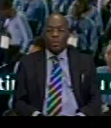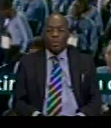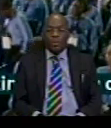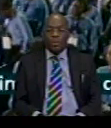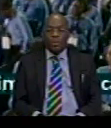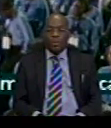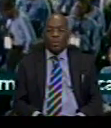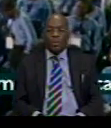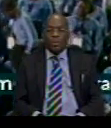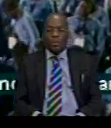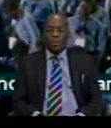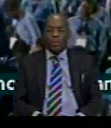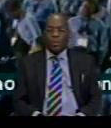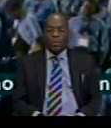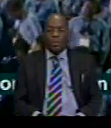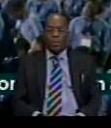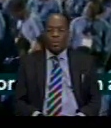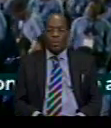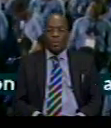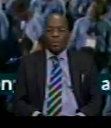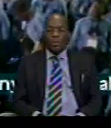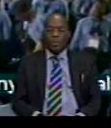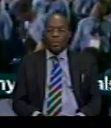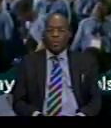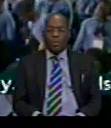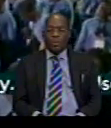Ce que Dieu a fait aujourd'hui, c'est juste le commencement.